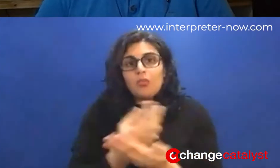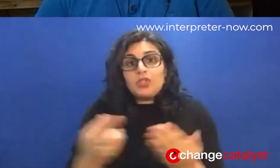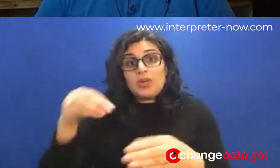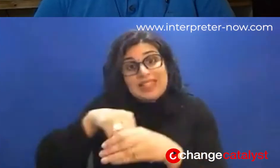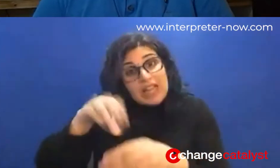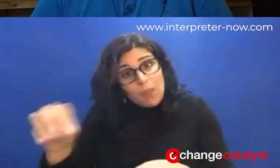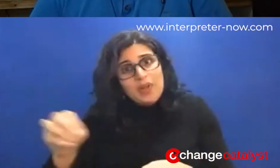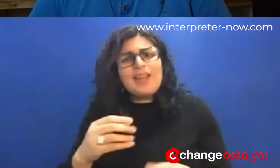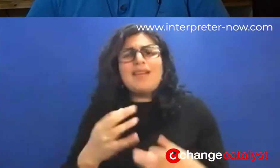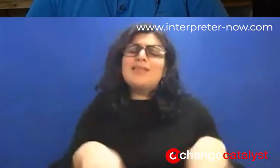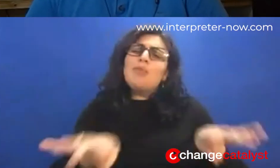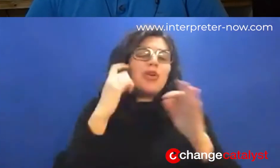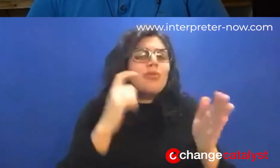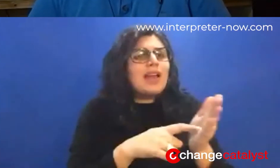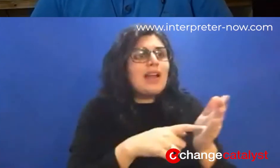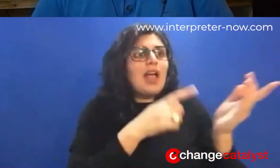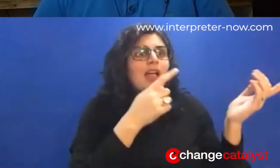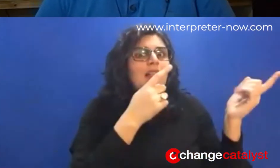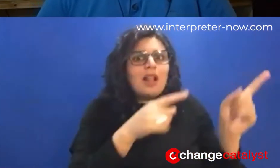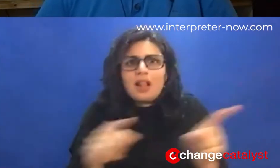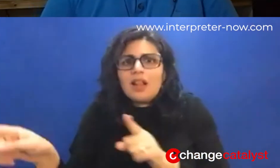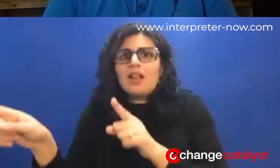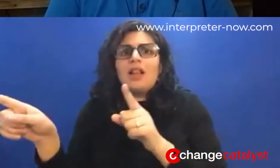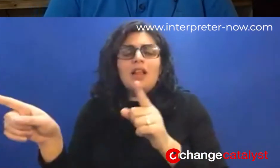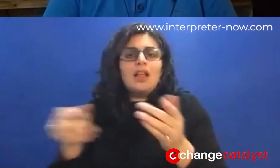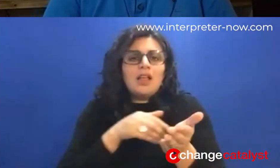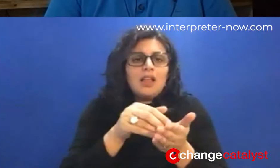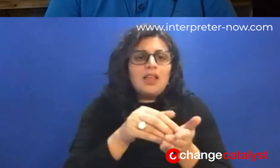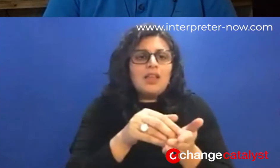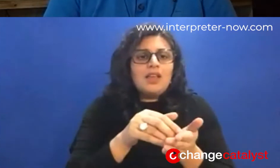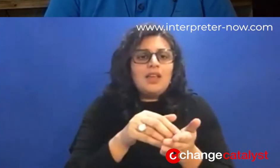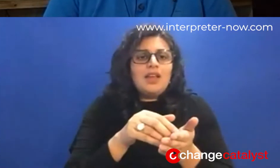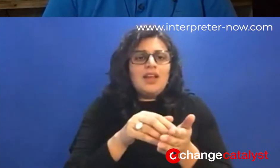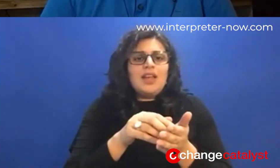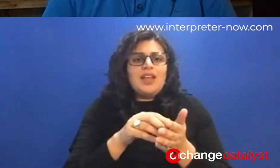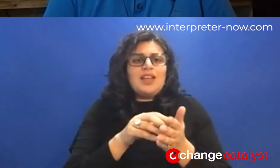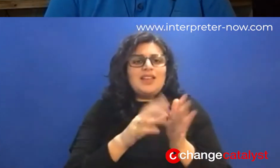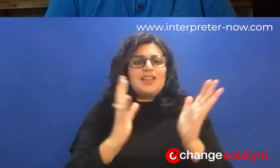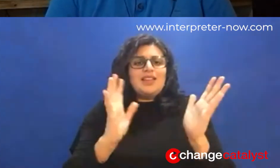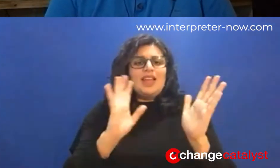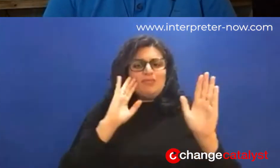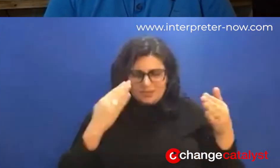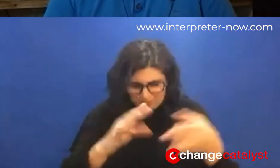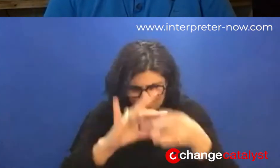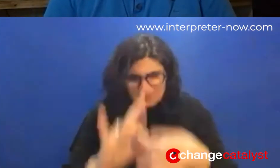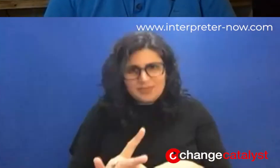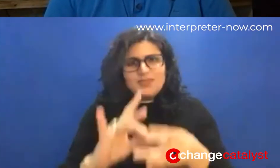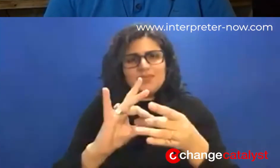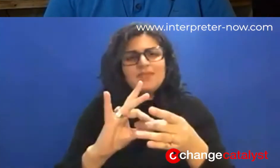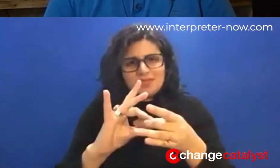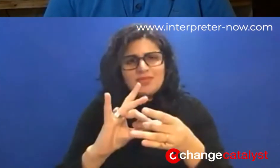recognize that this is happening and not just be self-centered in that space, right? It's really